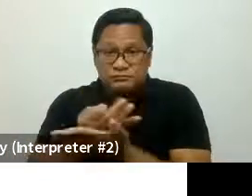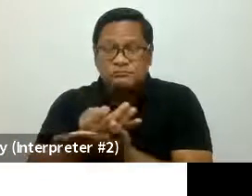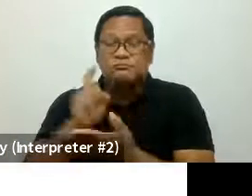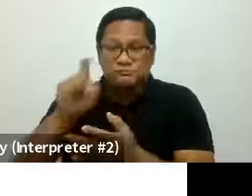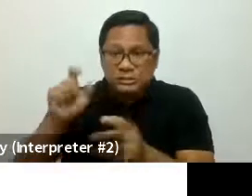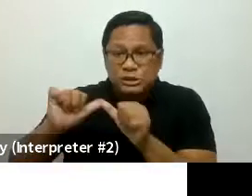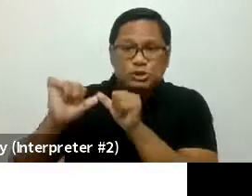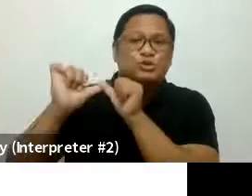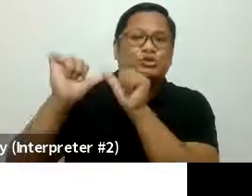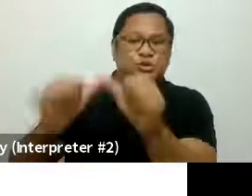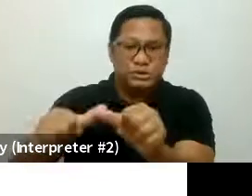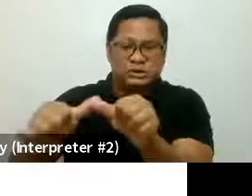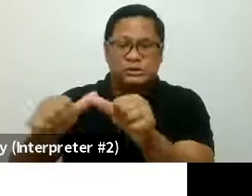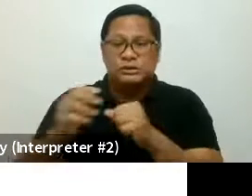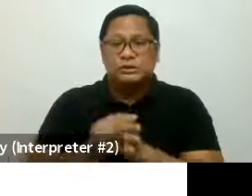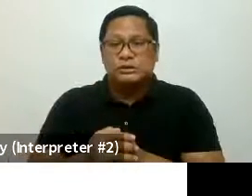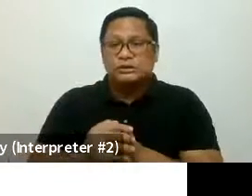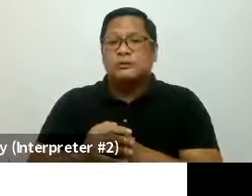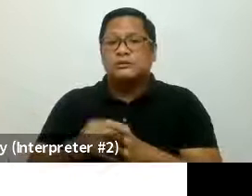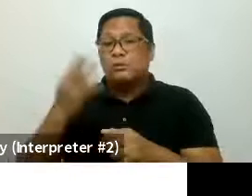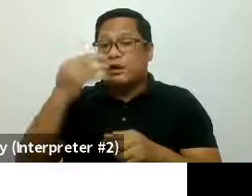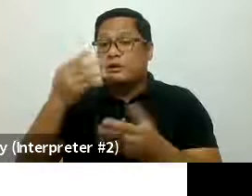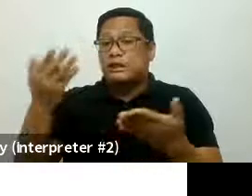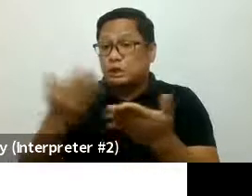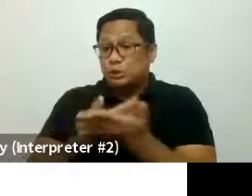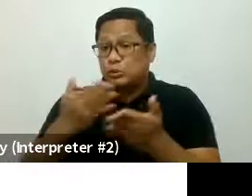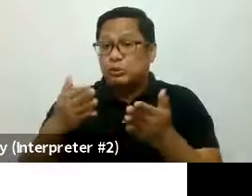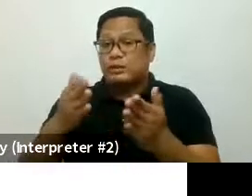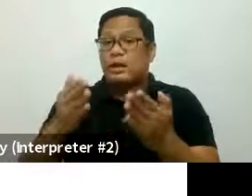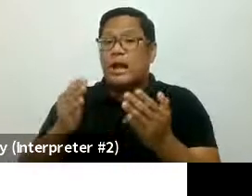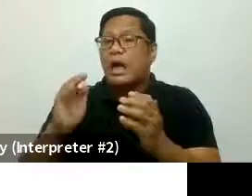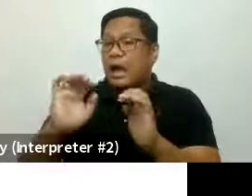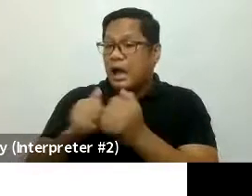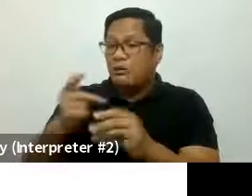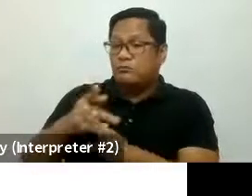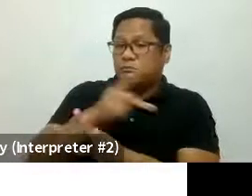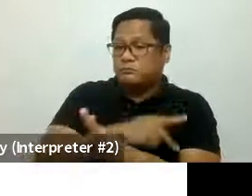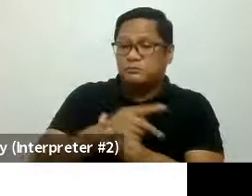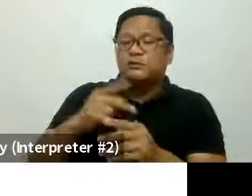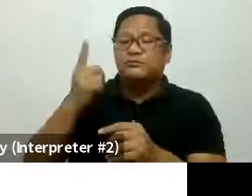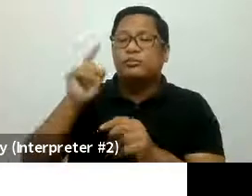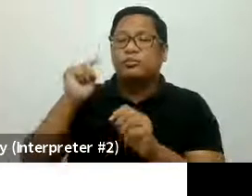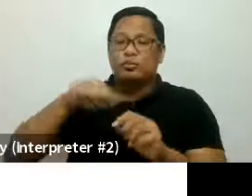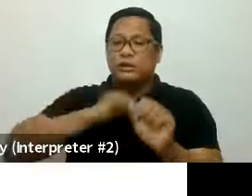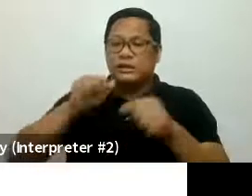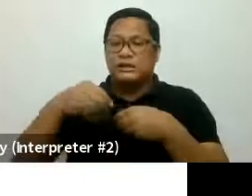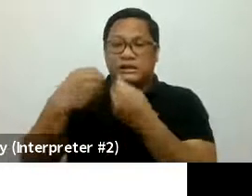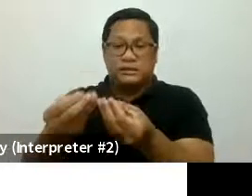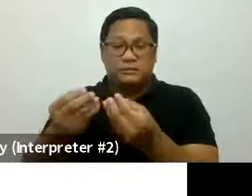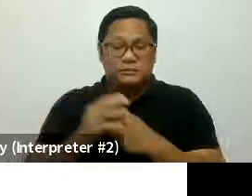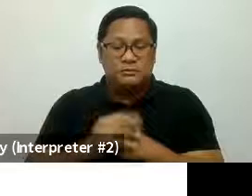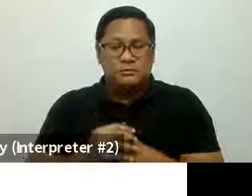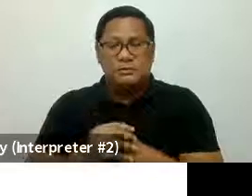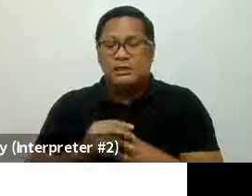sustained. I think that this should be the new floor on how much prepaid financing that we provided. And